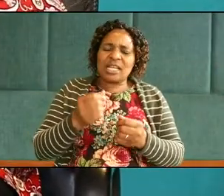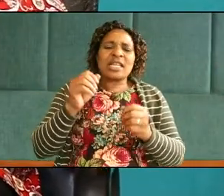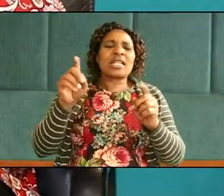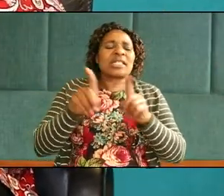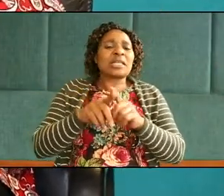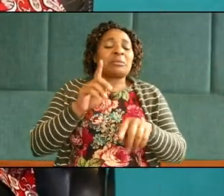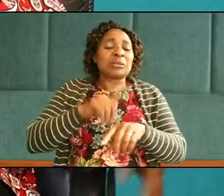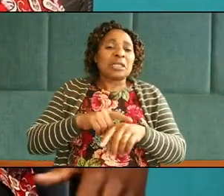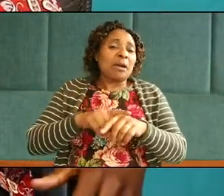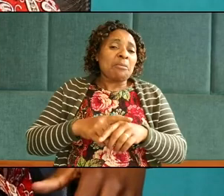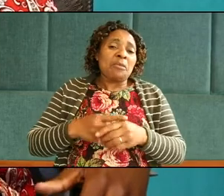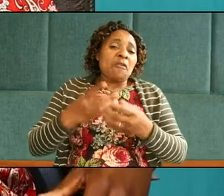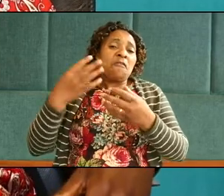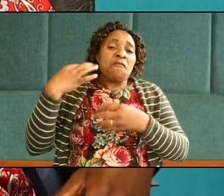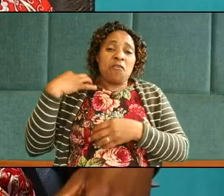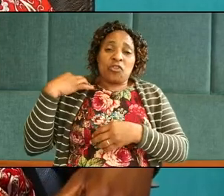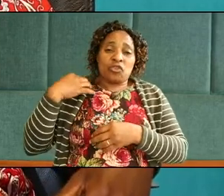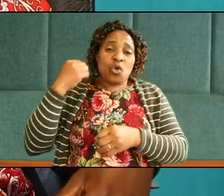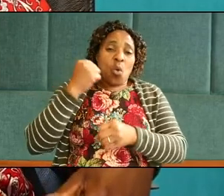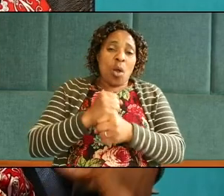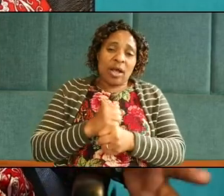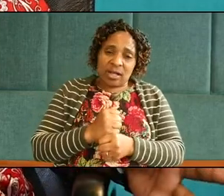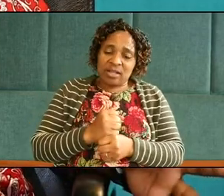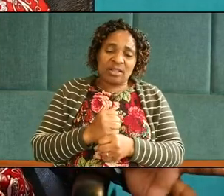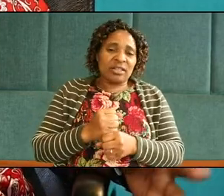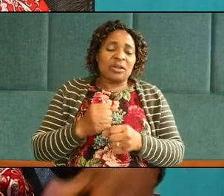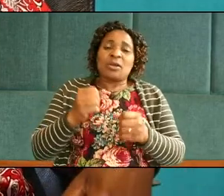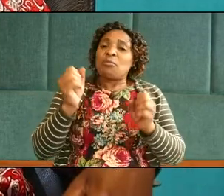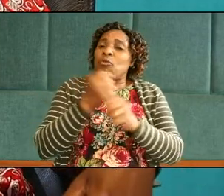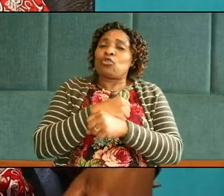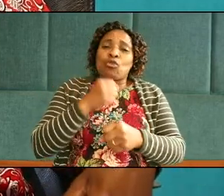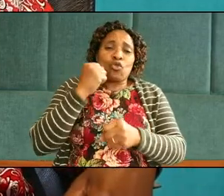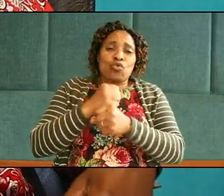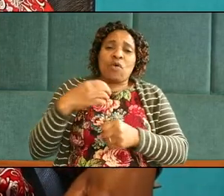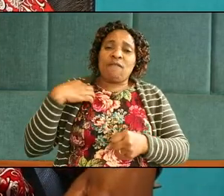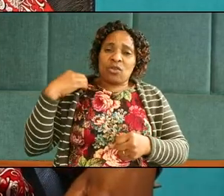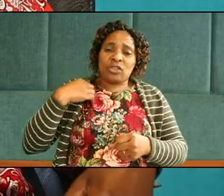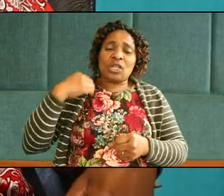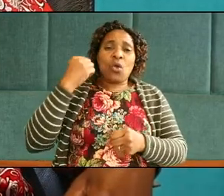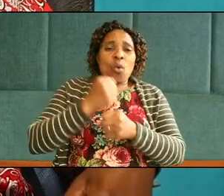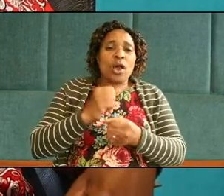work. You think about charity work. You can't do charity work without money. Right?